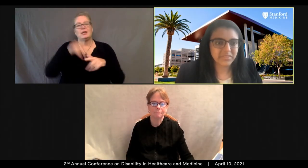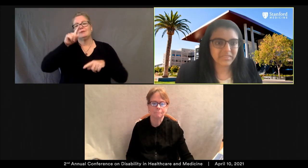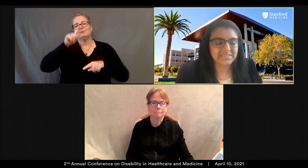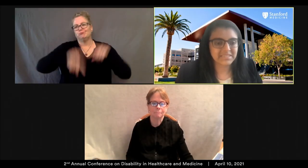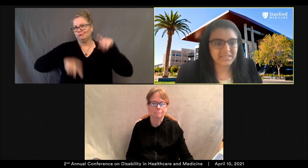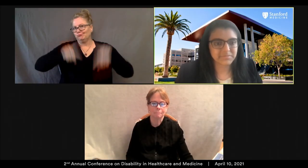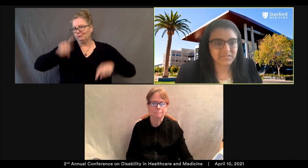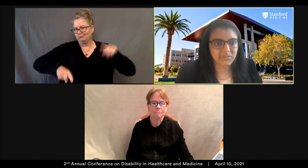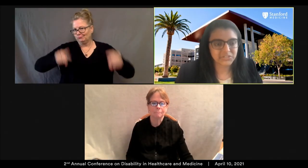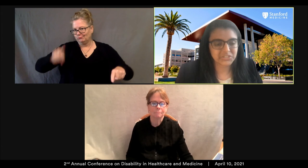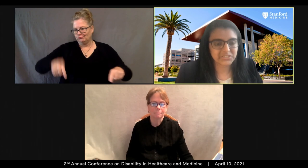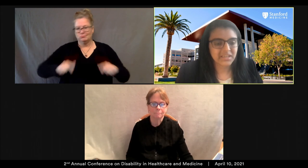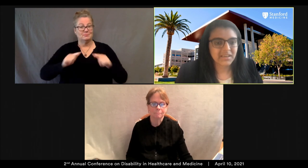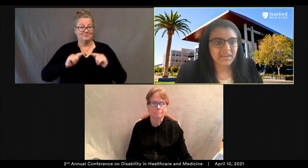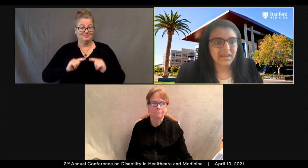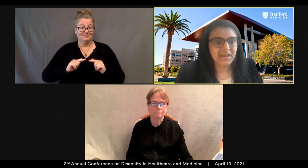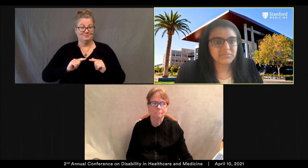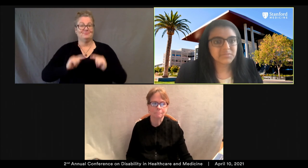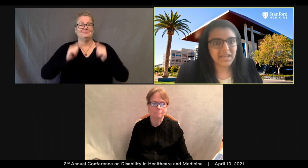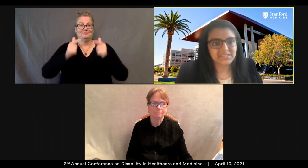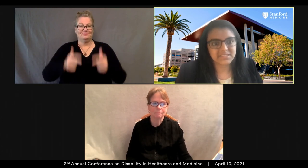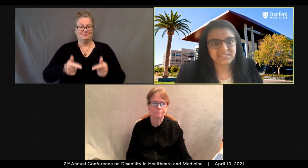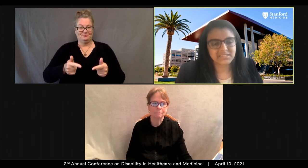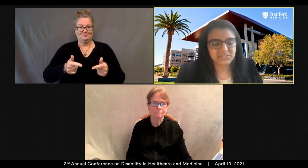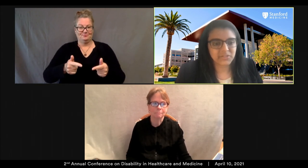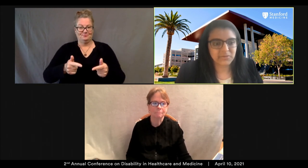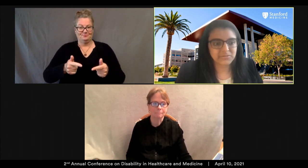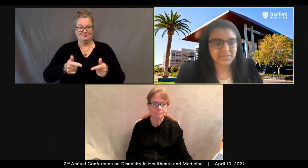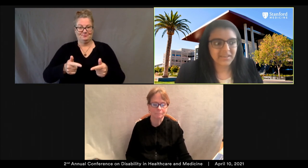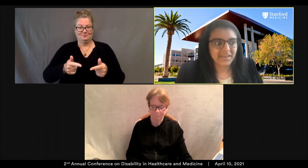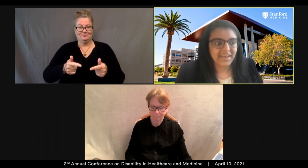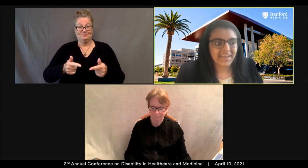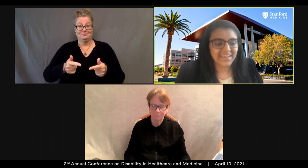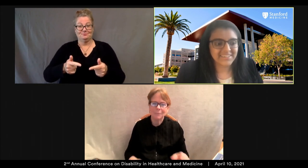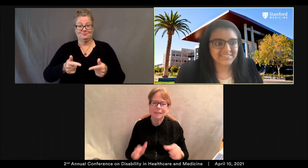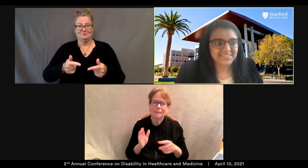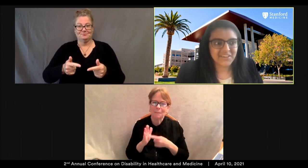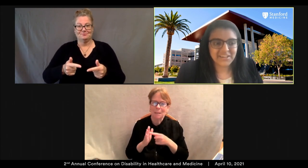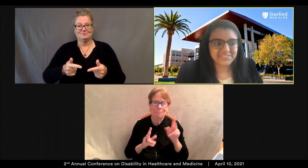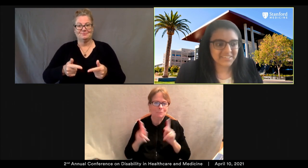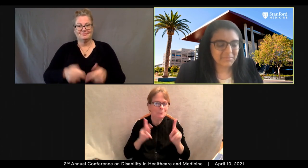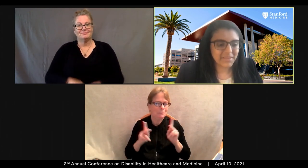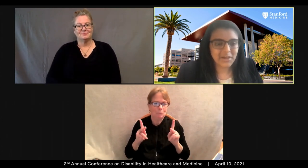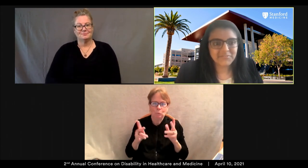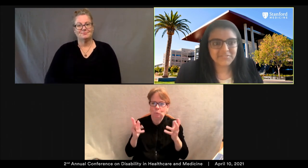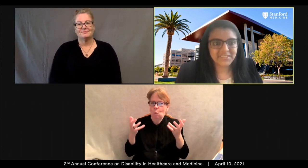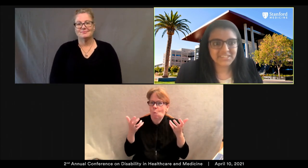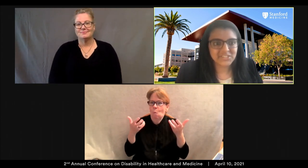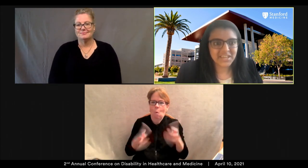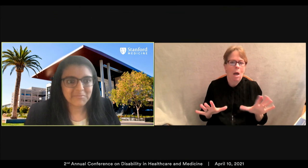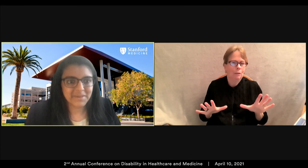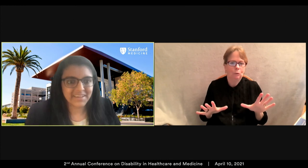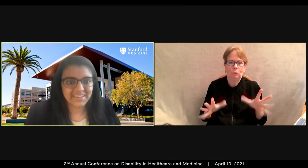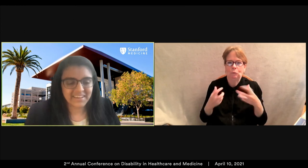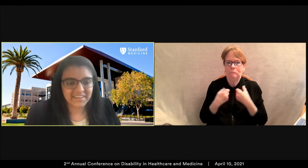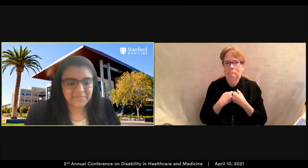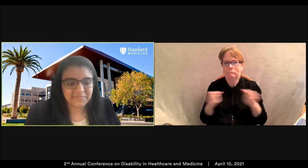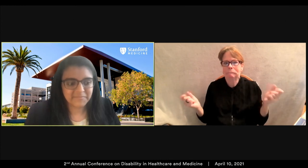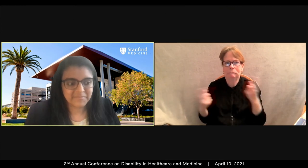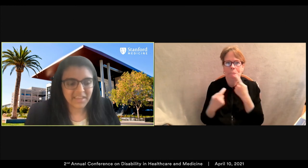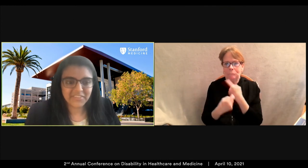schools with less accepting cultures to be hesitant to disclose. And not to play off of the cliche,